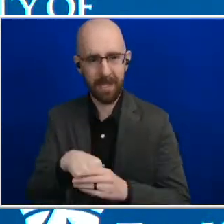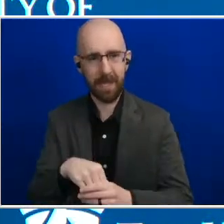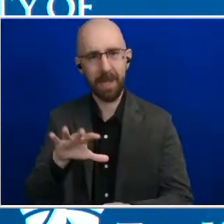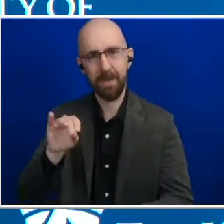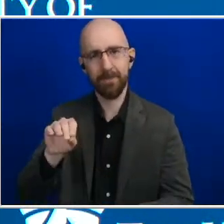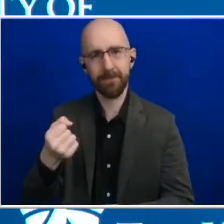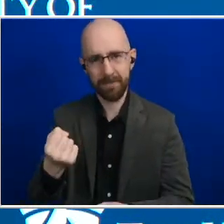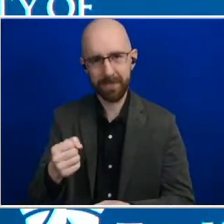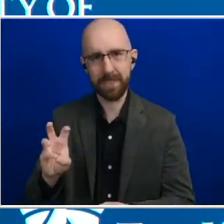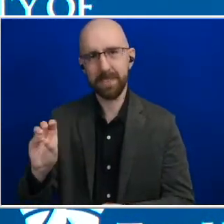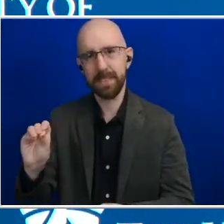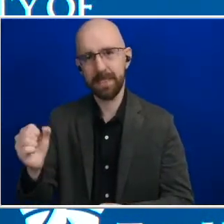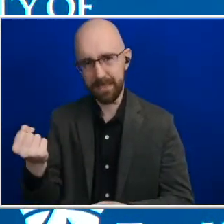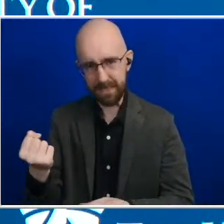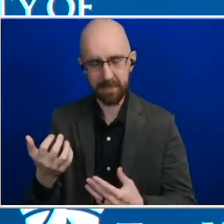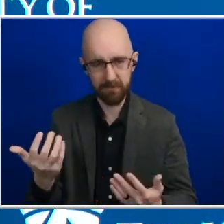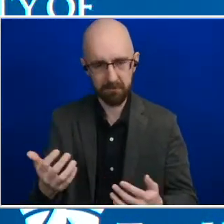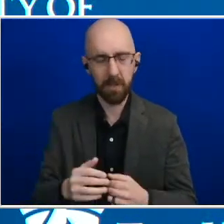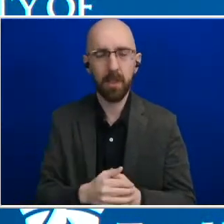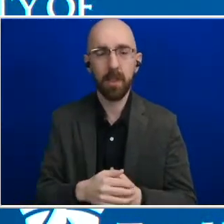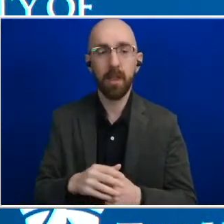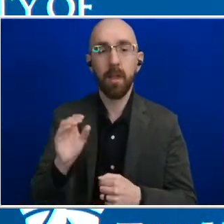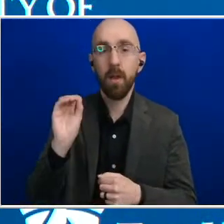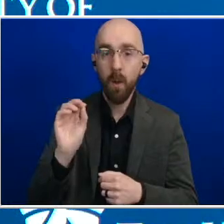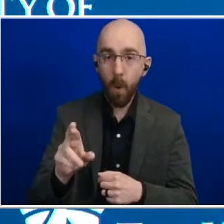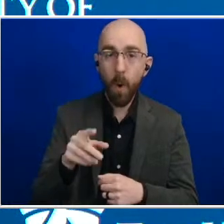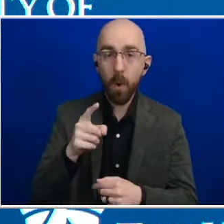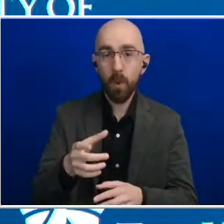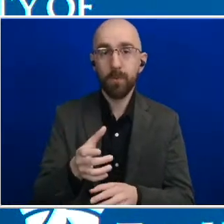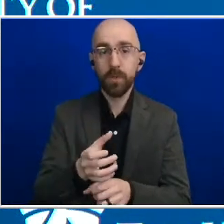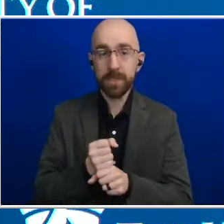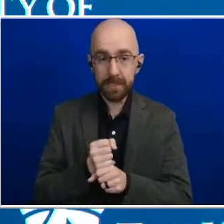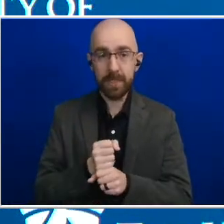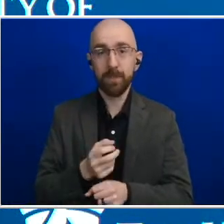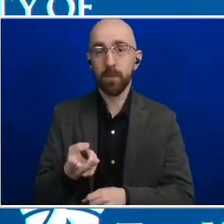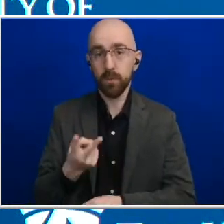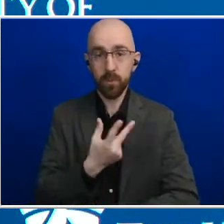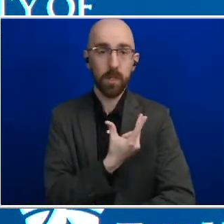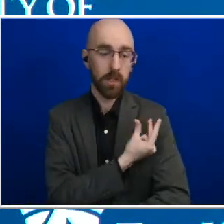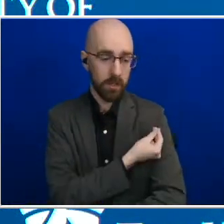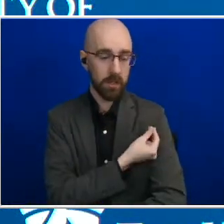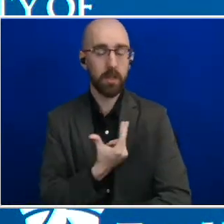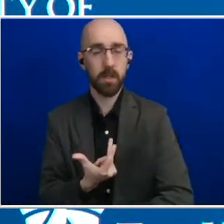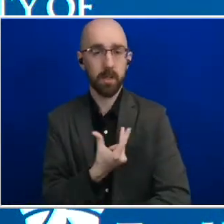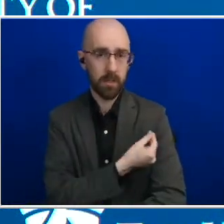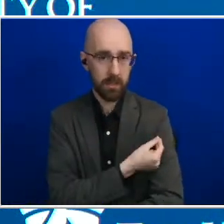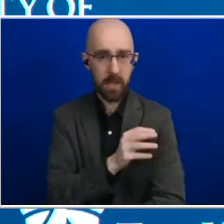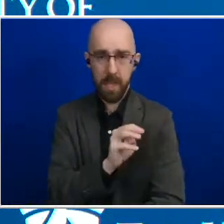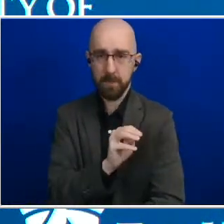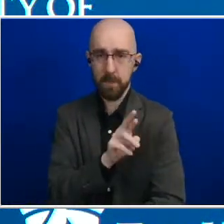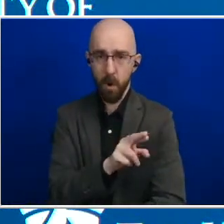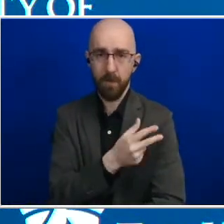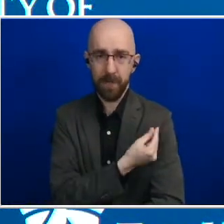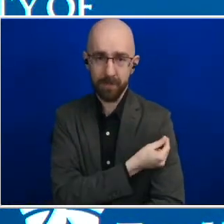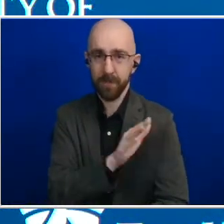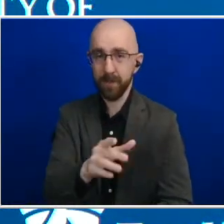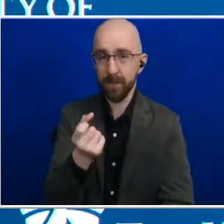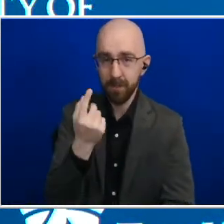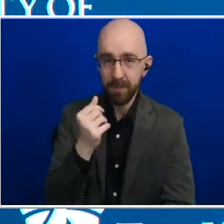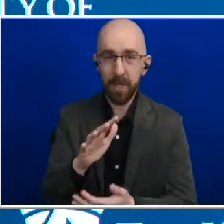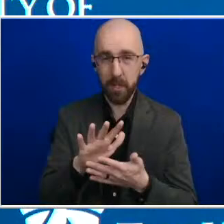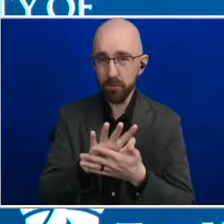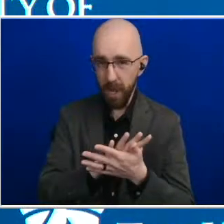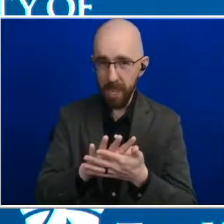60s, or if you have received 2 doses of MMR vaccine. Now, there is a little bit of a gray area in